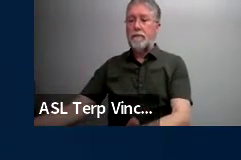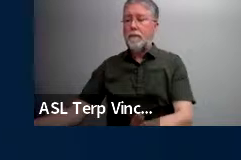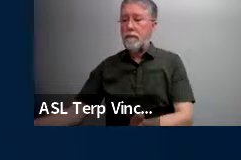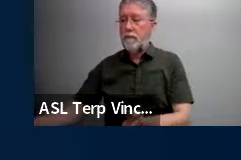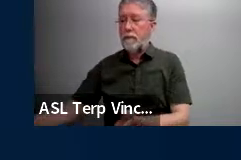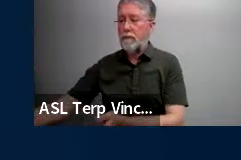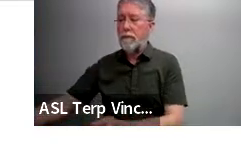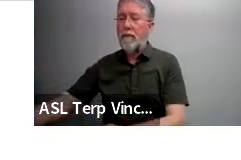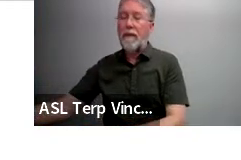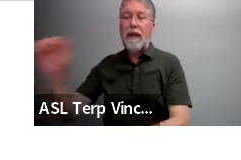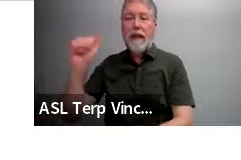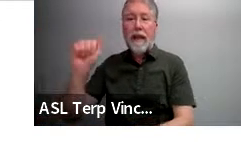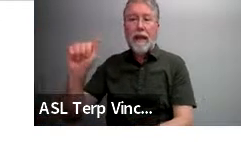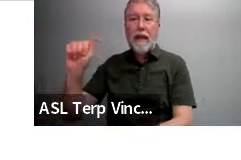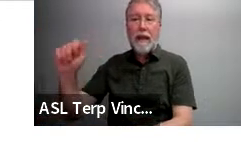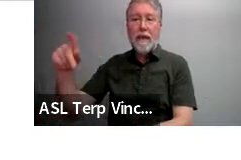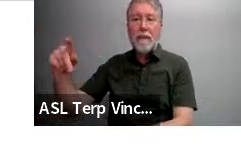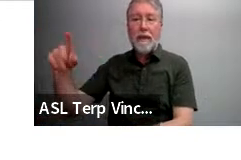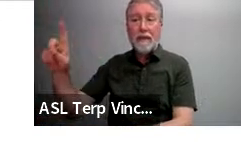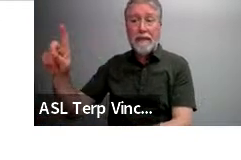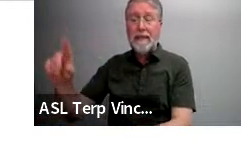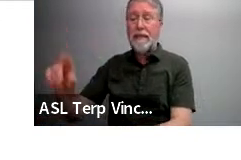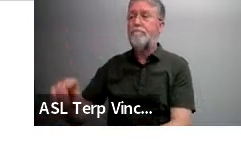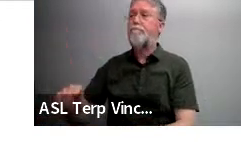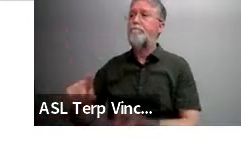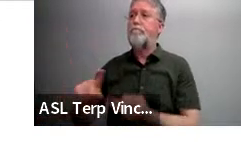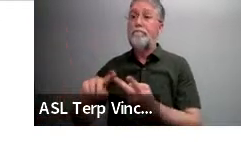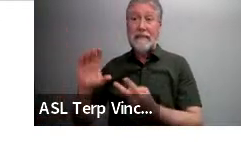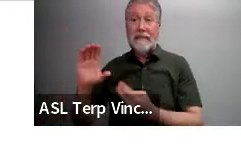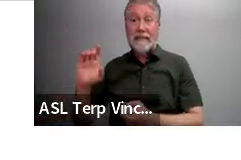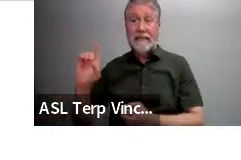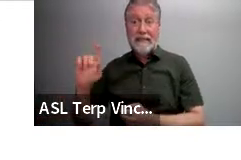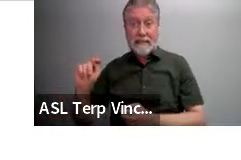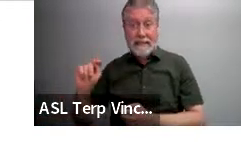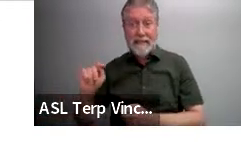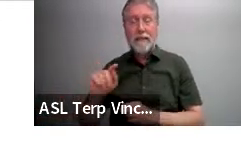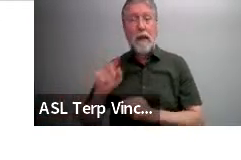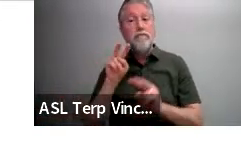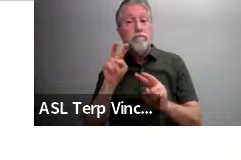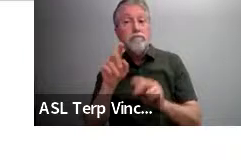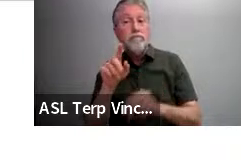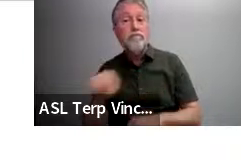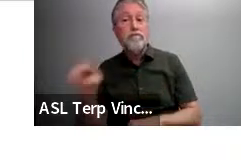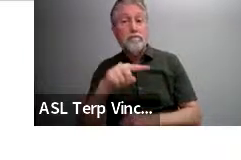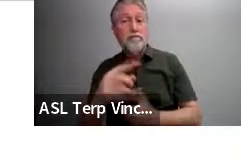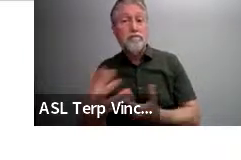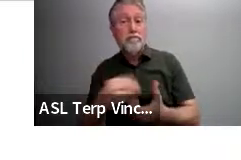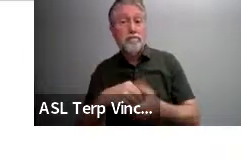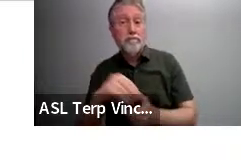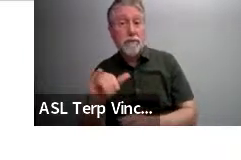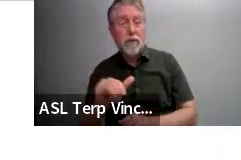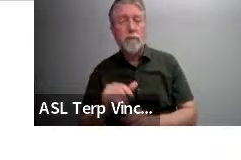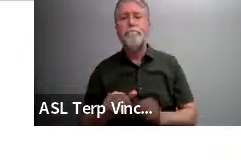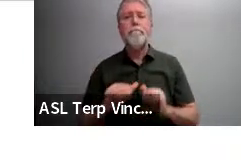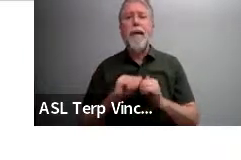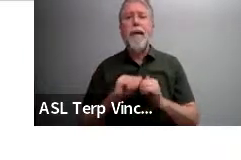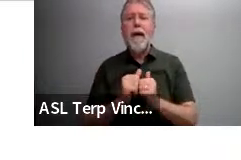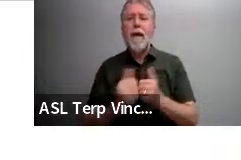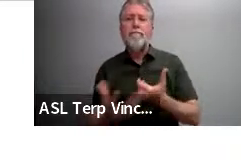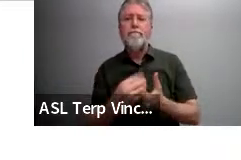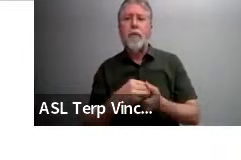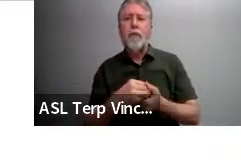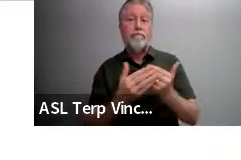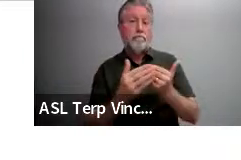hearing more from all of you. So let me pivot to next steps. There are 3 ways to engage moving